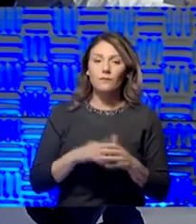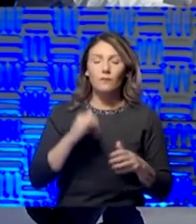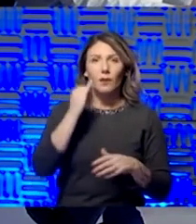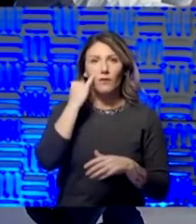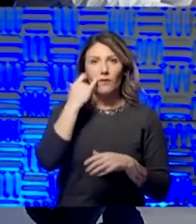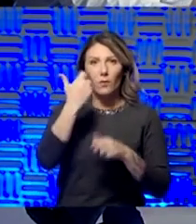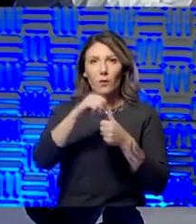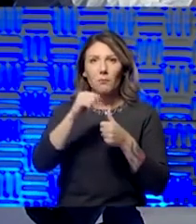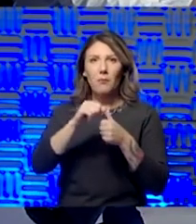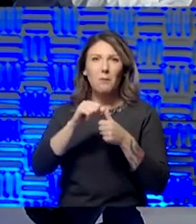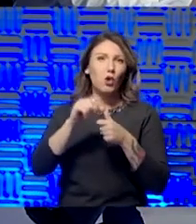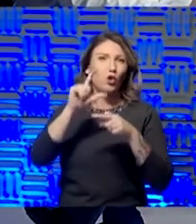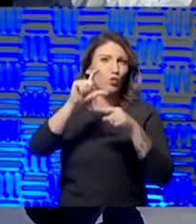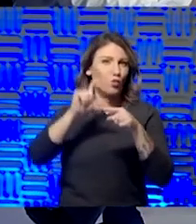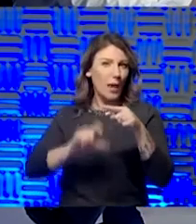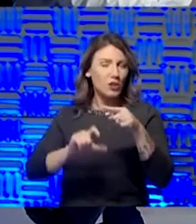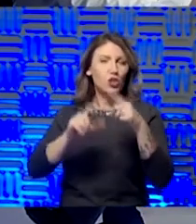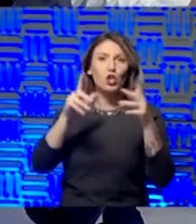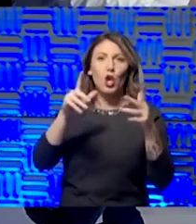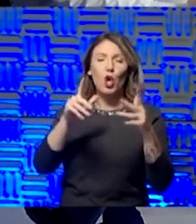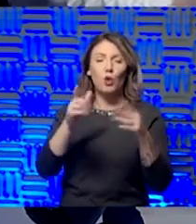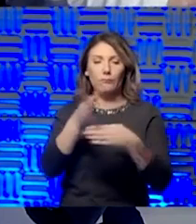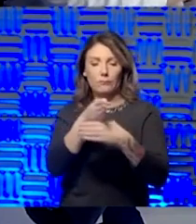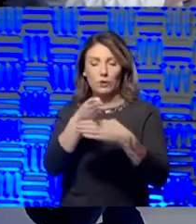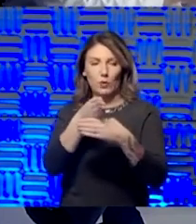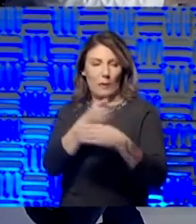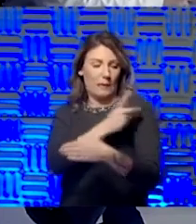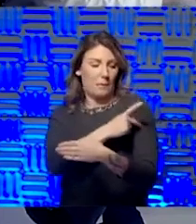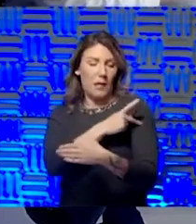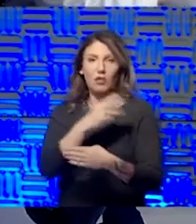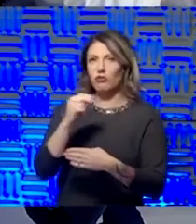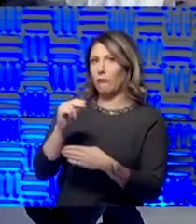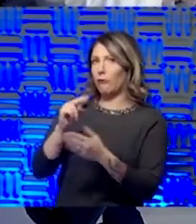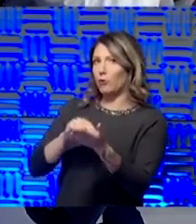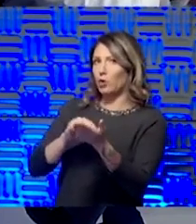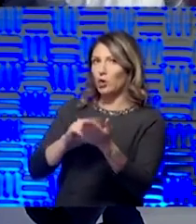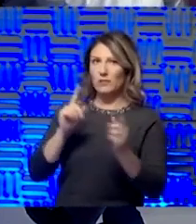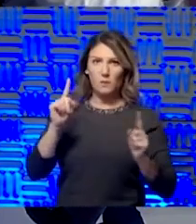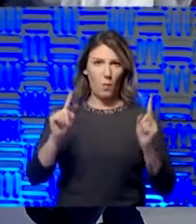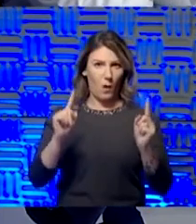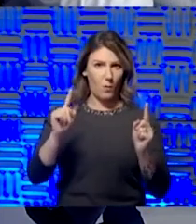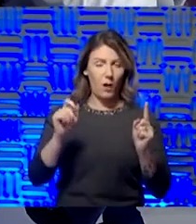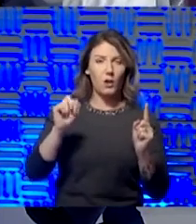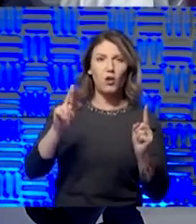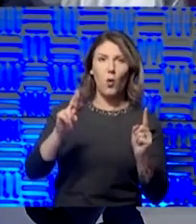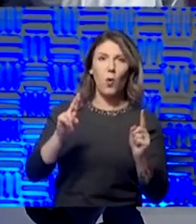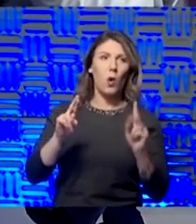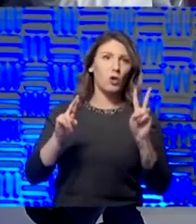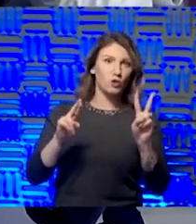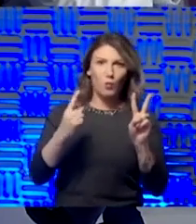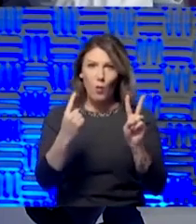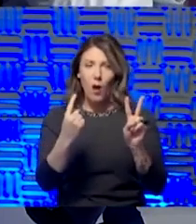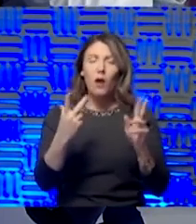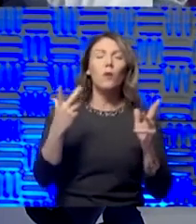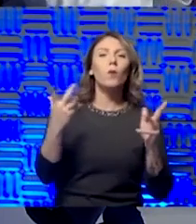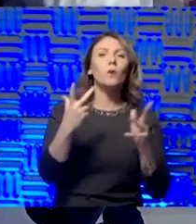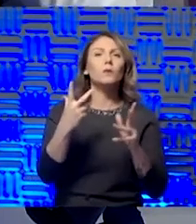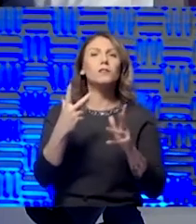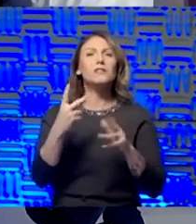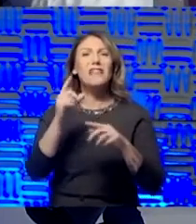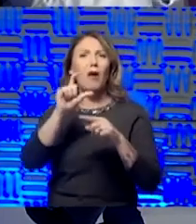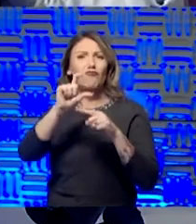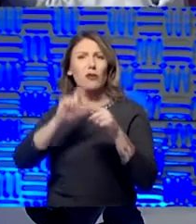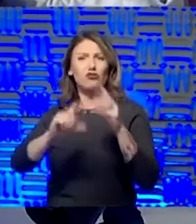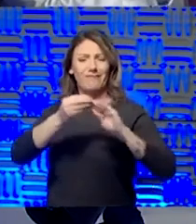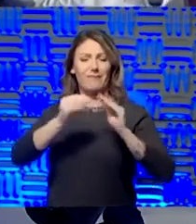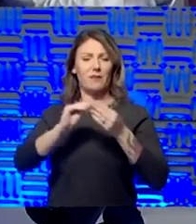in the ICU, typically between a nurse and a physician, or a nurse and the patients, is about 1-to-1 or sometimes 2-to-1. What was the ratio like in New